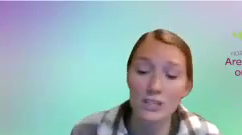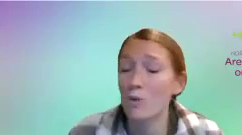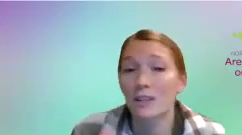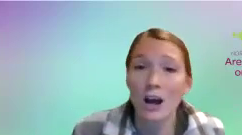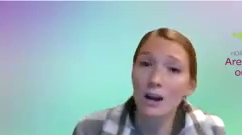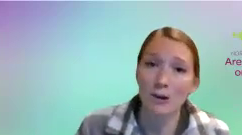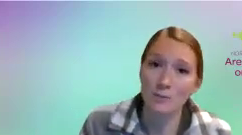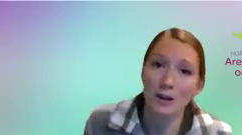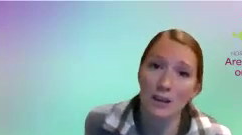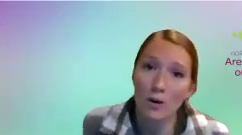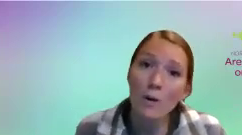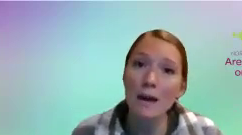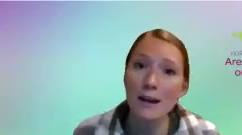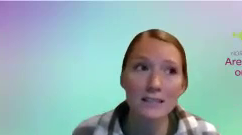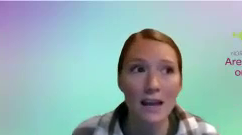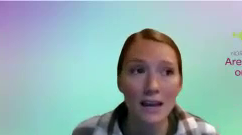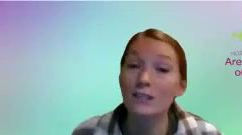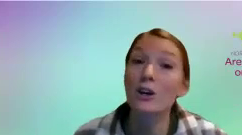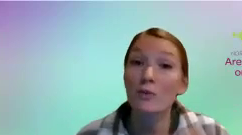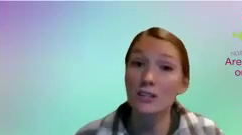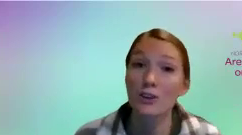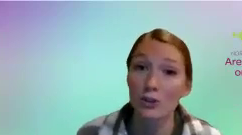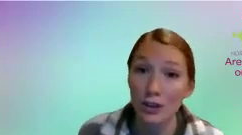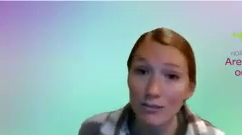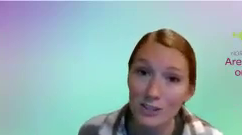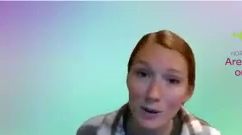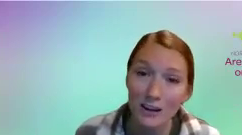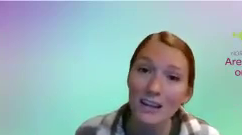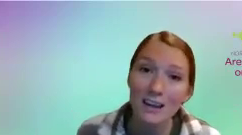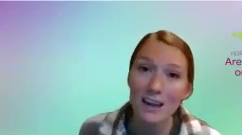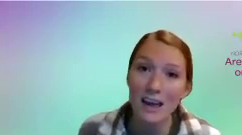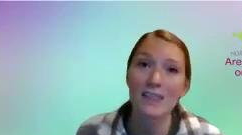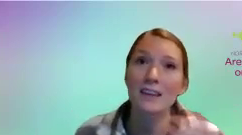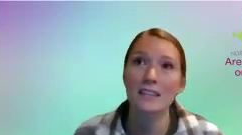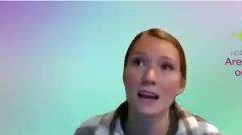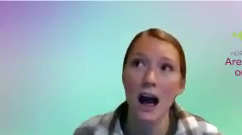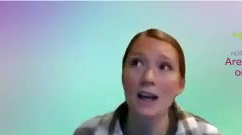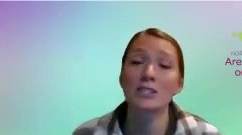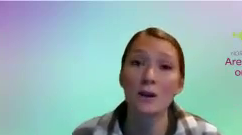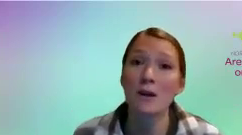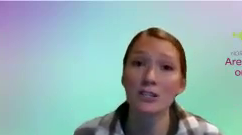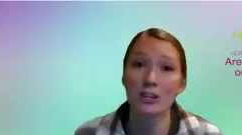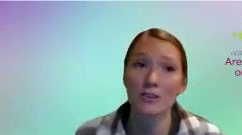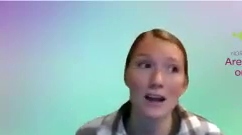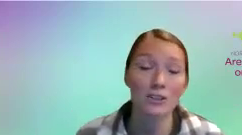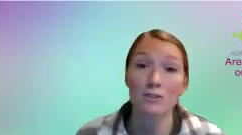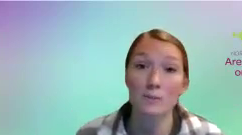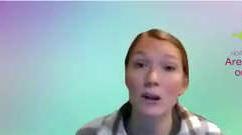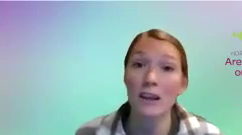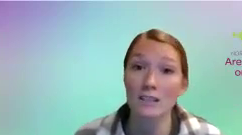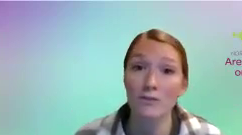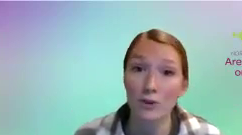they just want to talk about Sparky. Or maybe I say, "Is there a reason you're looking for Sparky?" And they say, "I just want to make sure